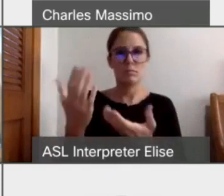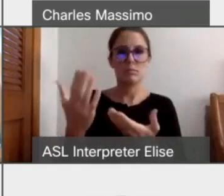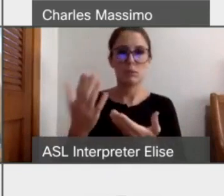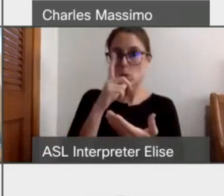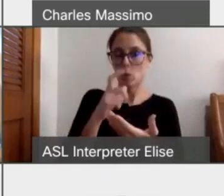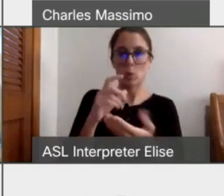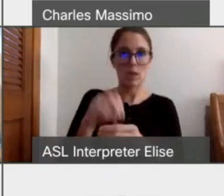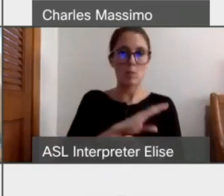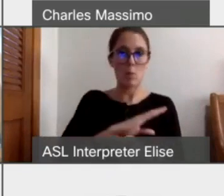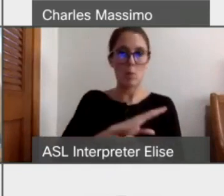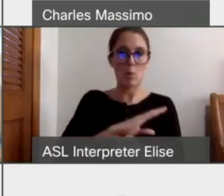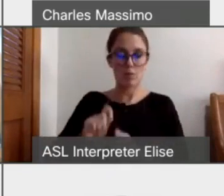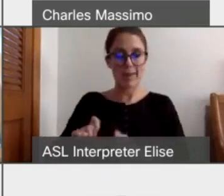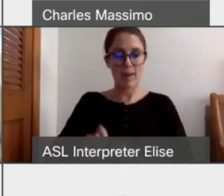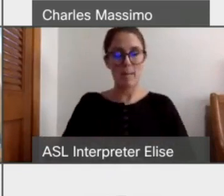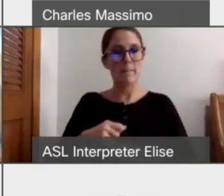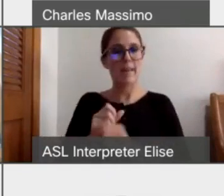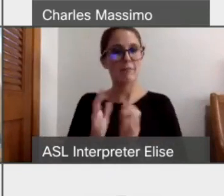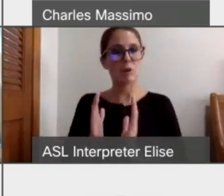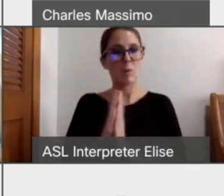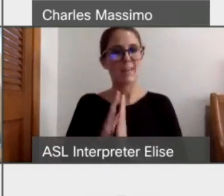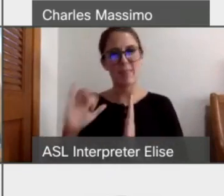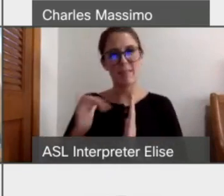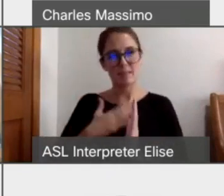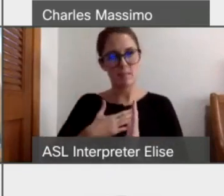up, make a request, and that's what I'd like to voice today.